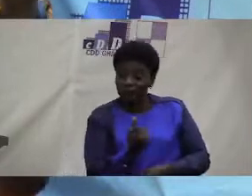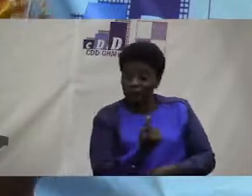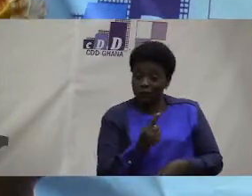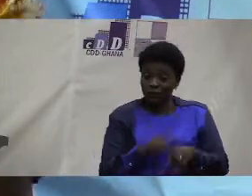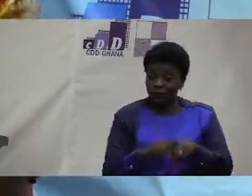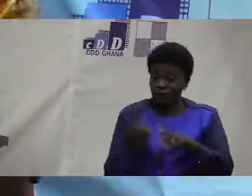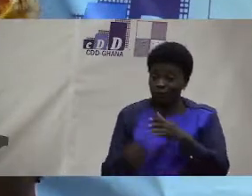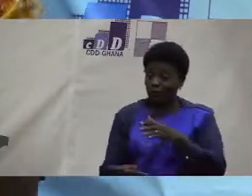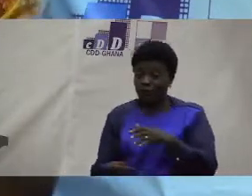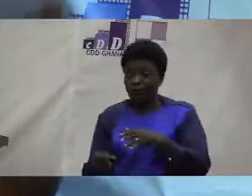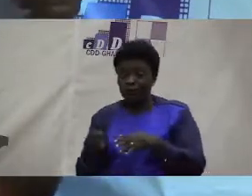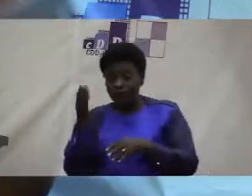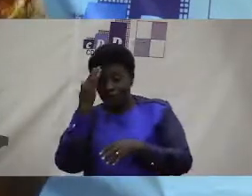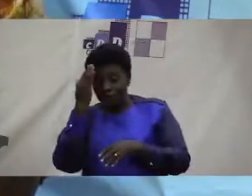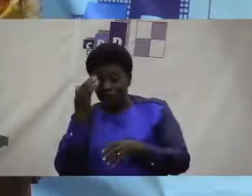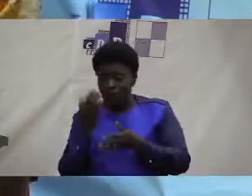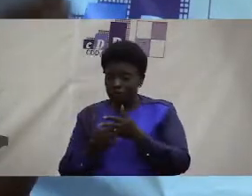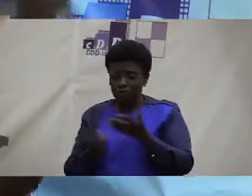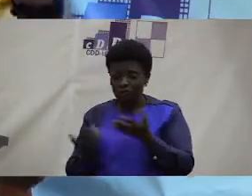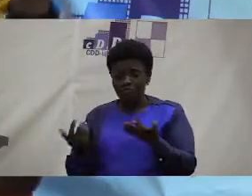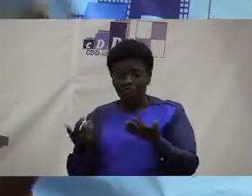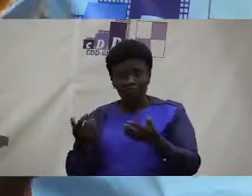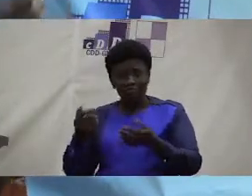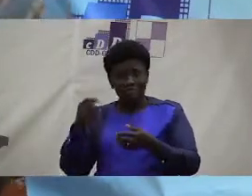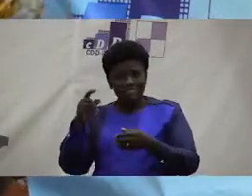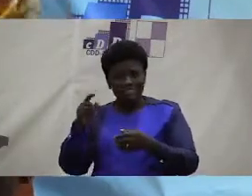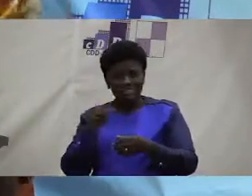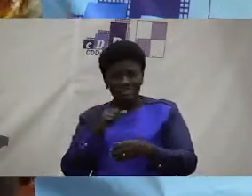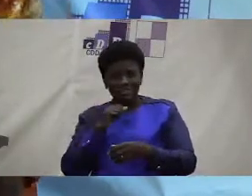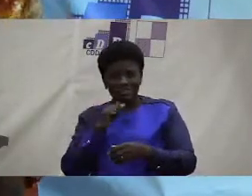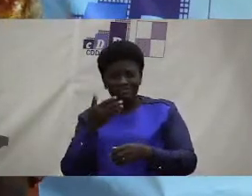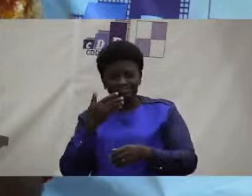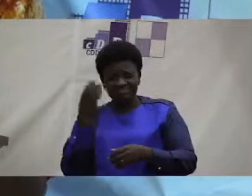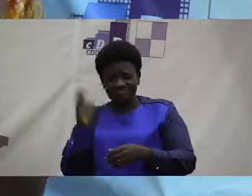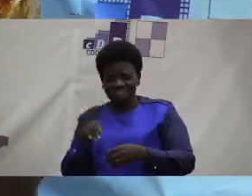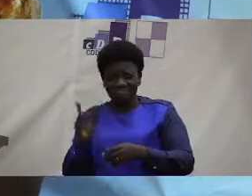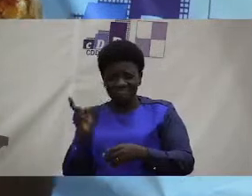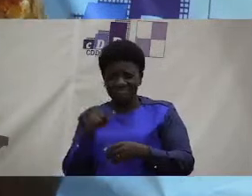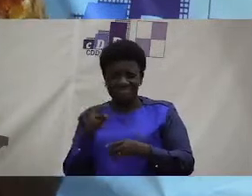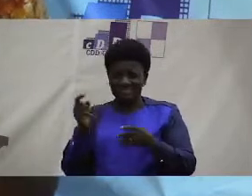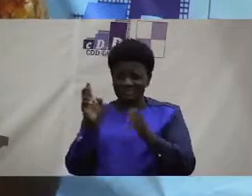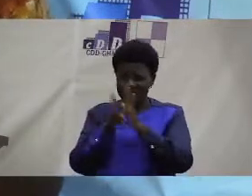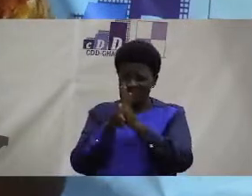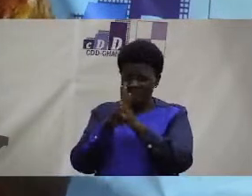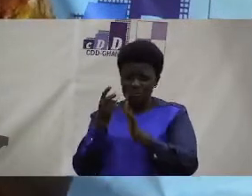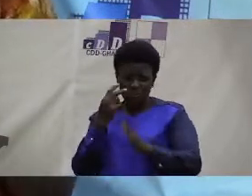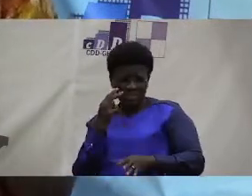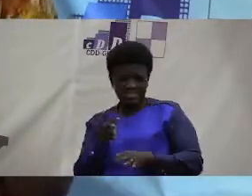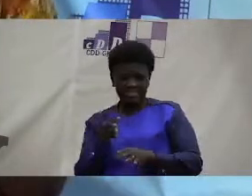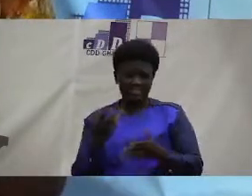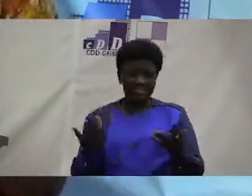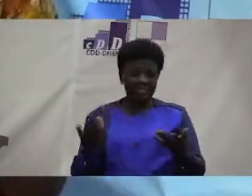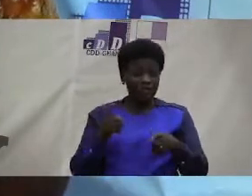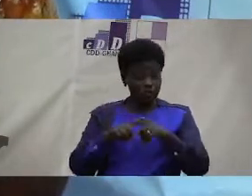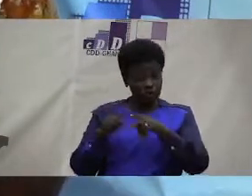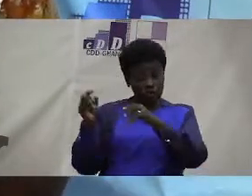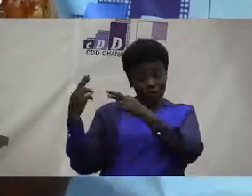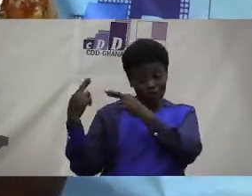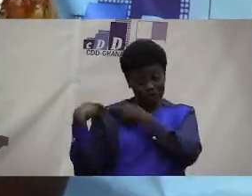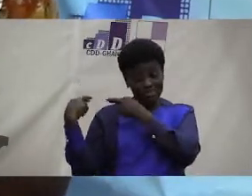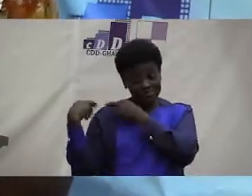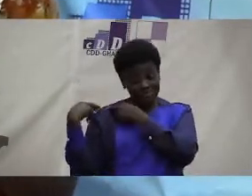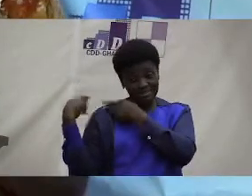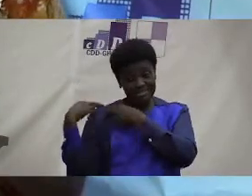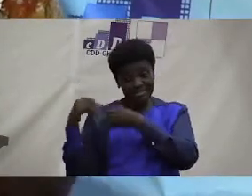the algorithm of some of these insidious videos that are on YouTube. So the accountability